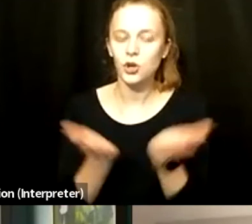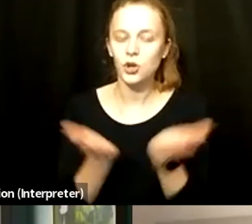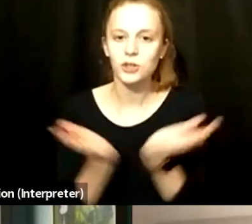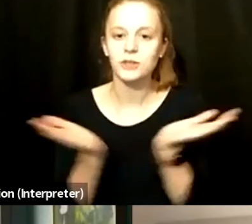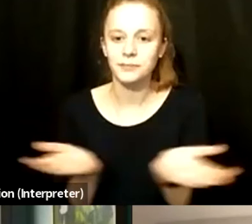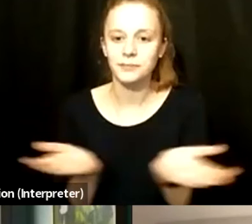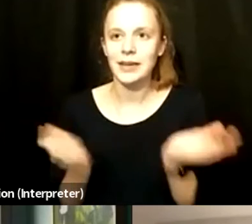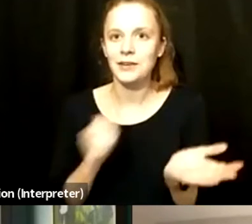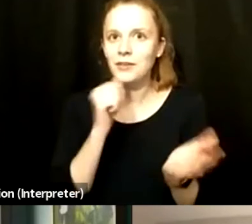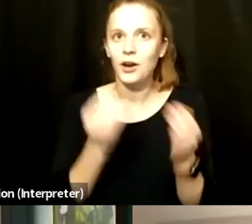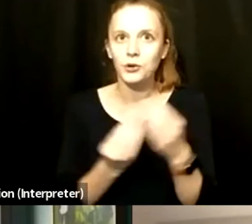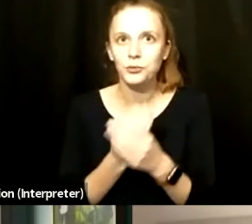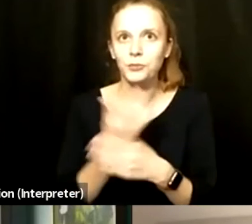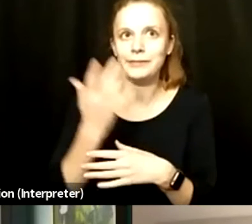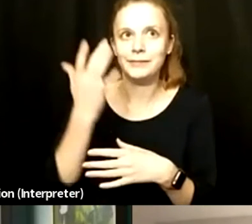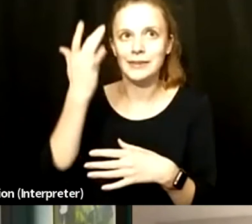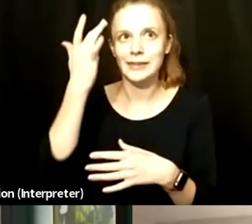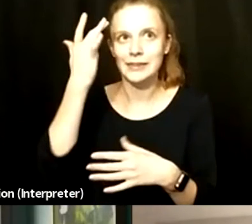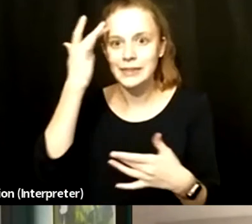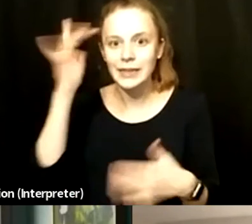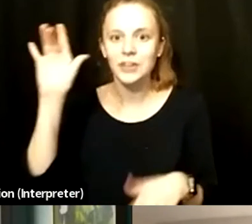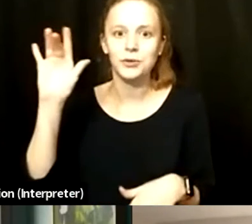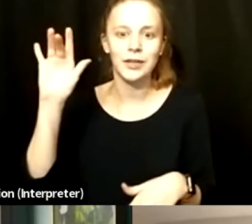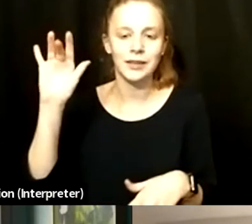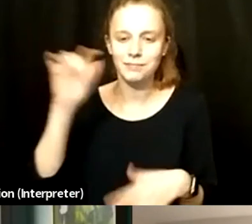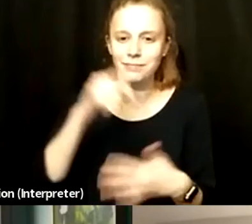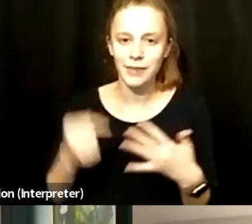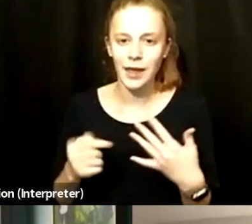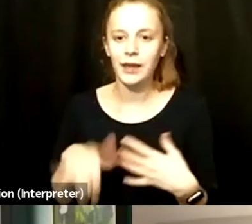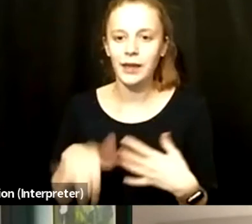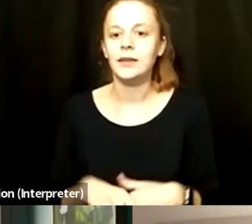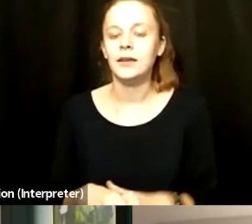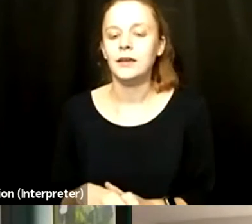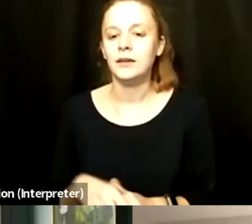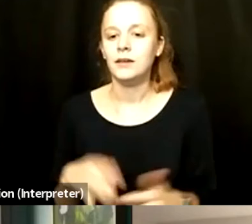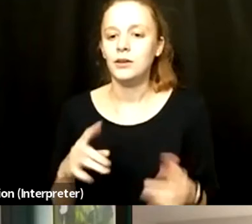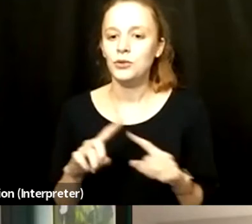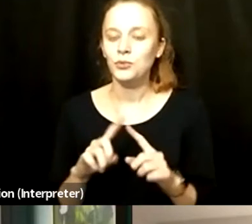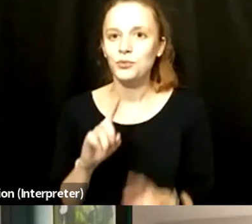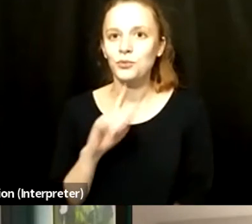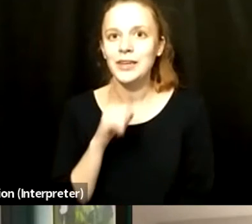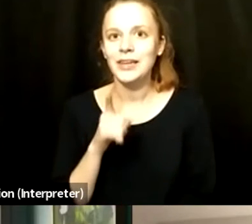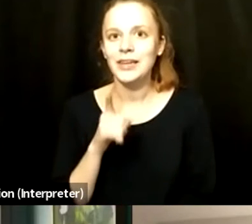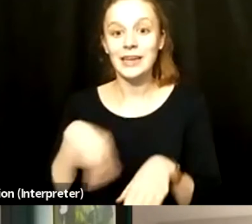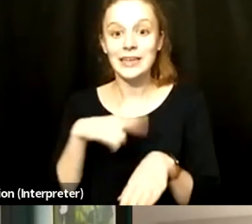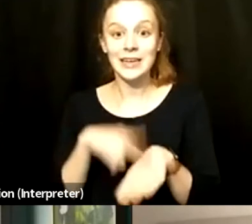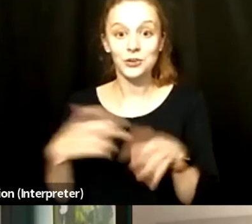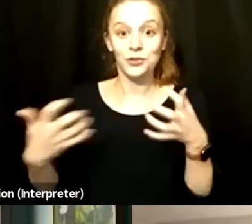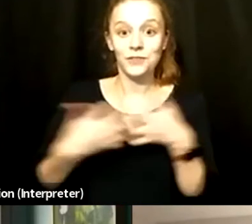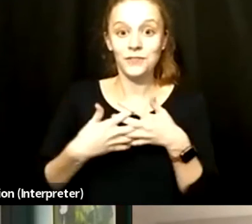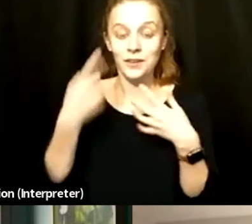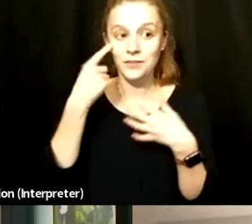intellectually, etc. And so, it was sort of a natural fit for me to sort